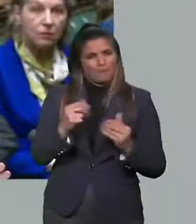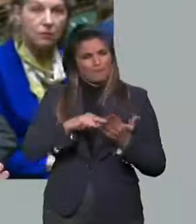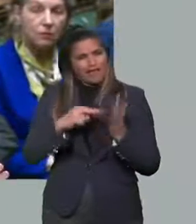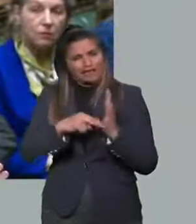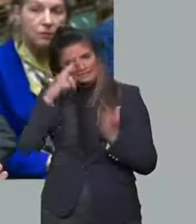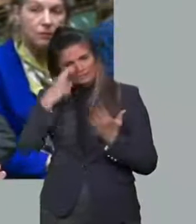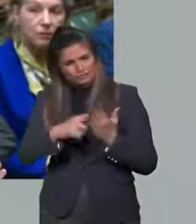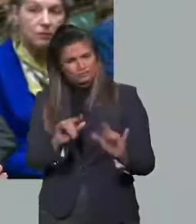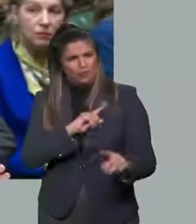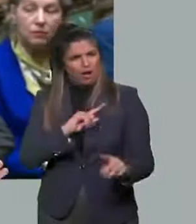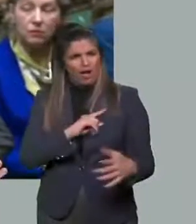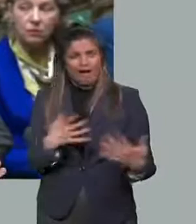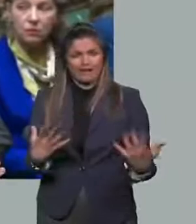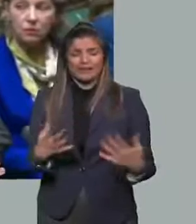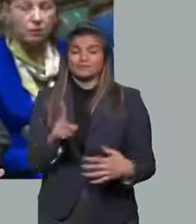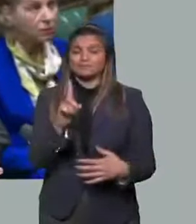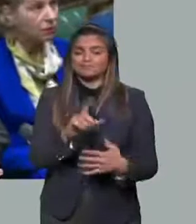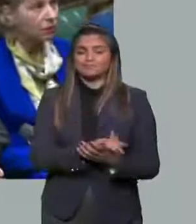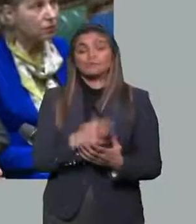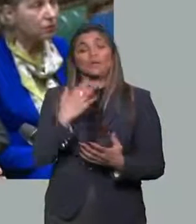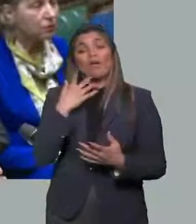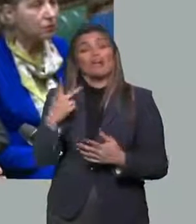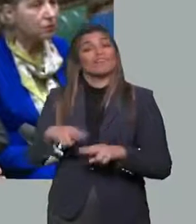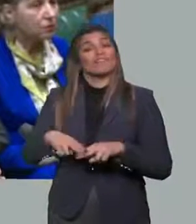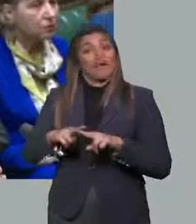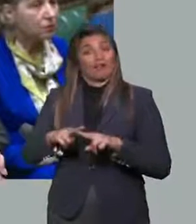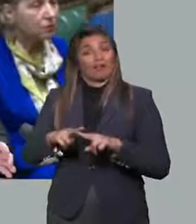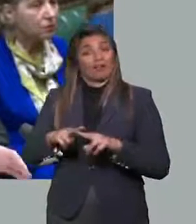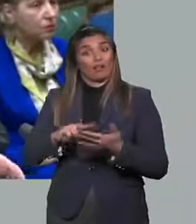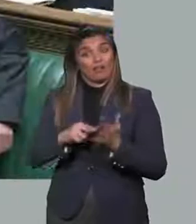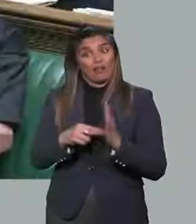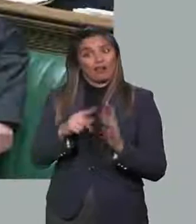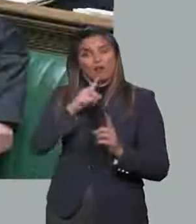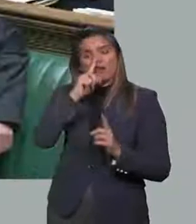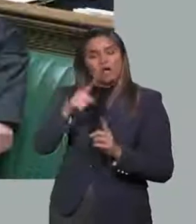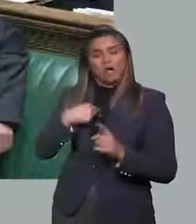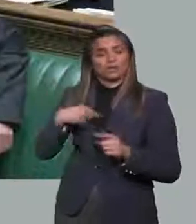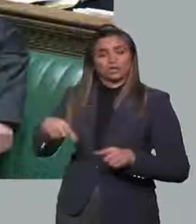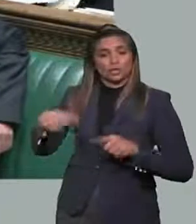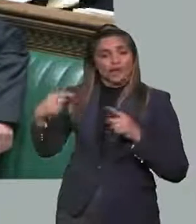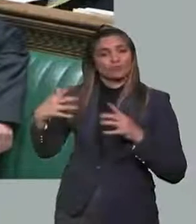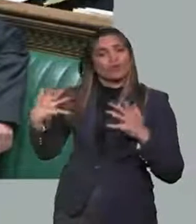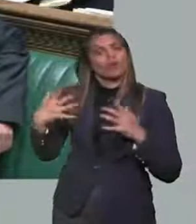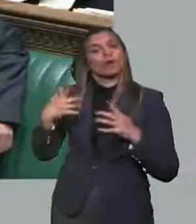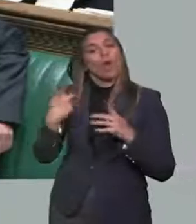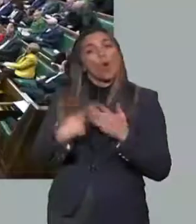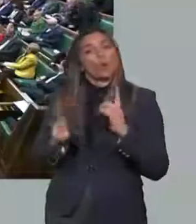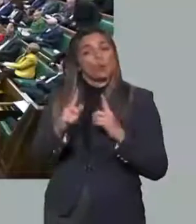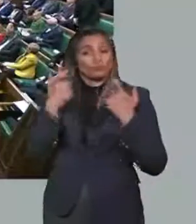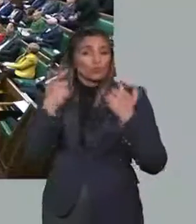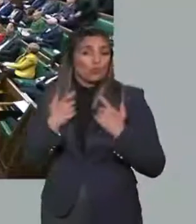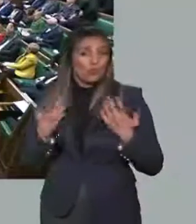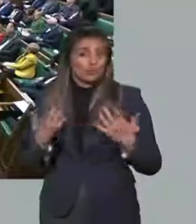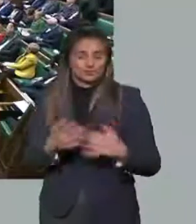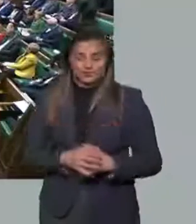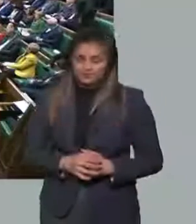are made. However, once a planning decision is final, it can't be challenged unless it's successfully challenged in the courts. Stephanie